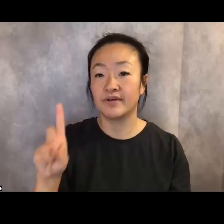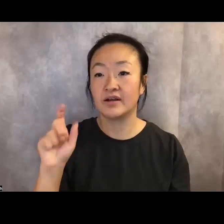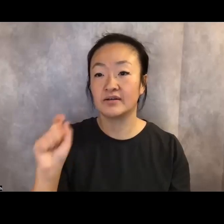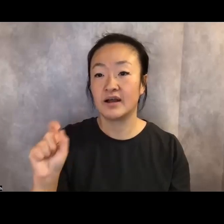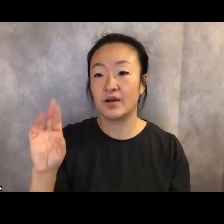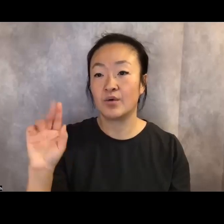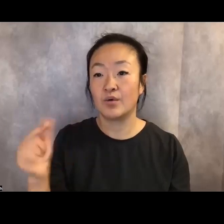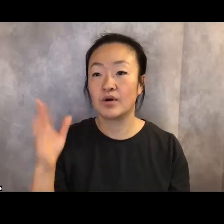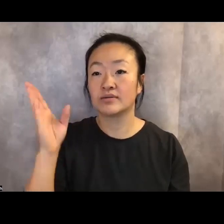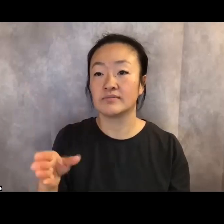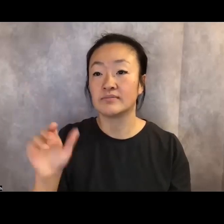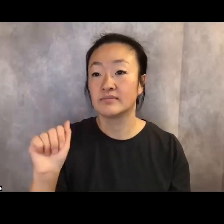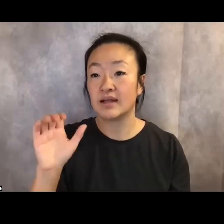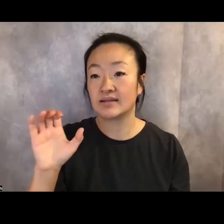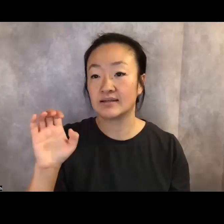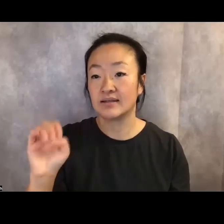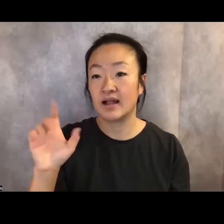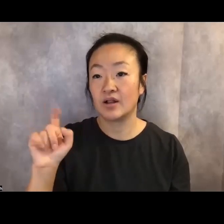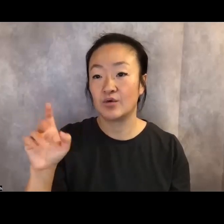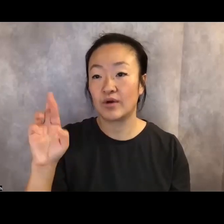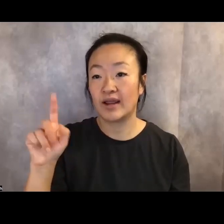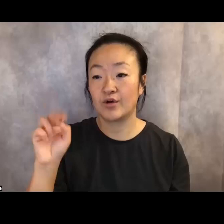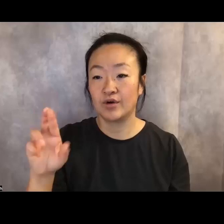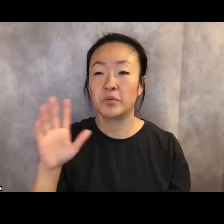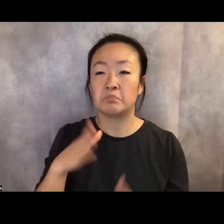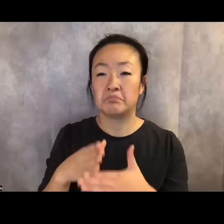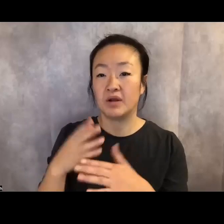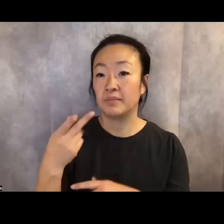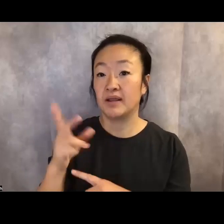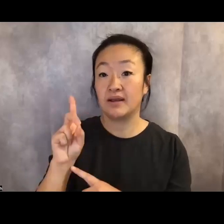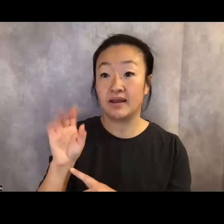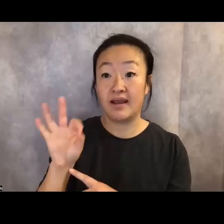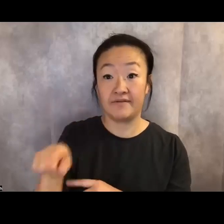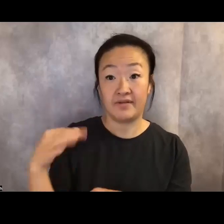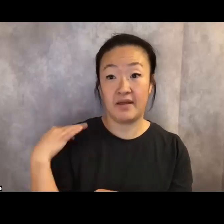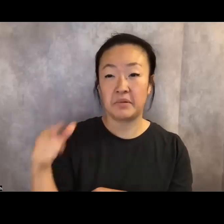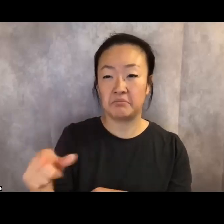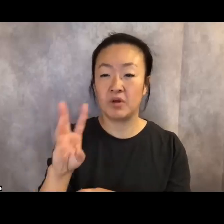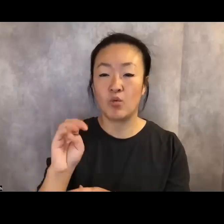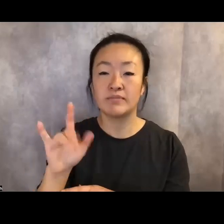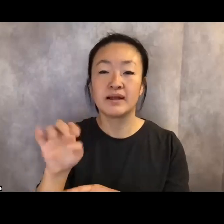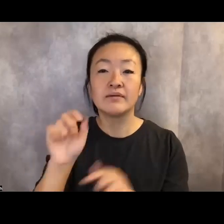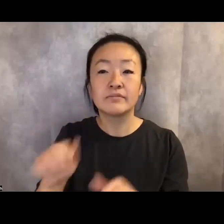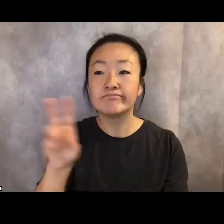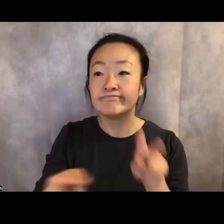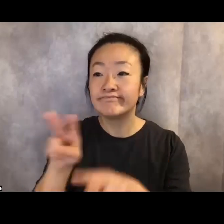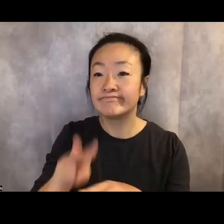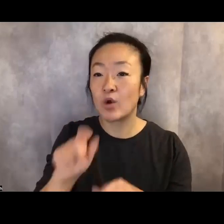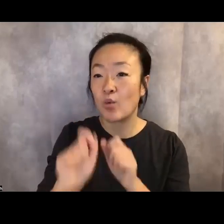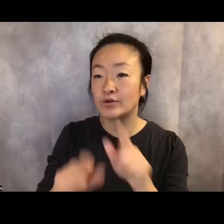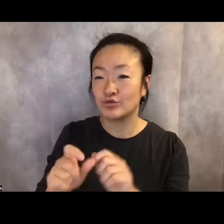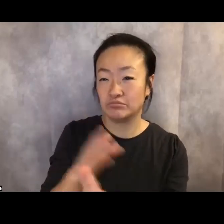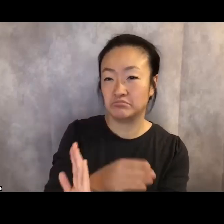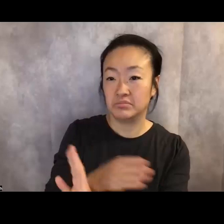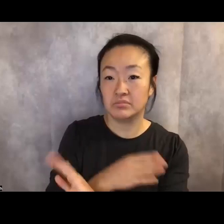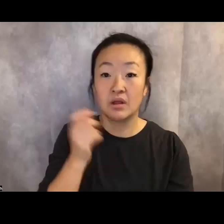artsfund.org/accelerator. We've shared a PDF of the application on our website, so you can preview questions in advance, but you cannot create